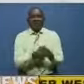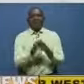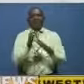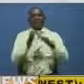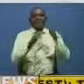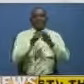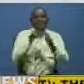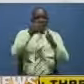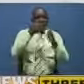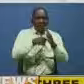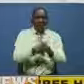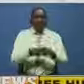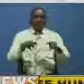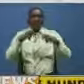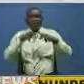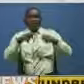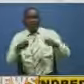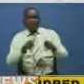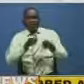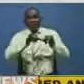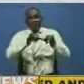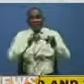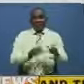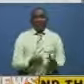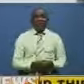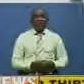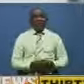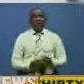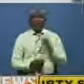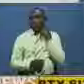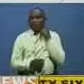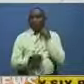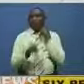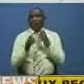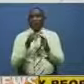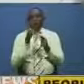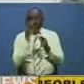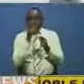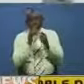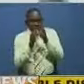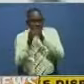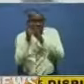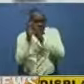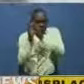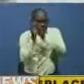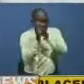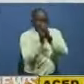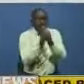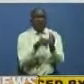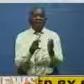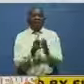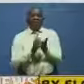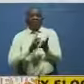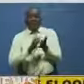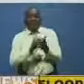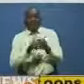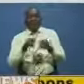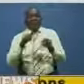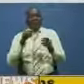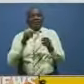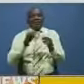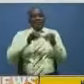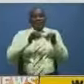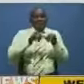structural, electrical and mechanical engineers, quantity surveyors, biomedical